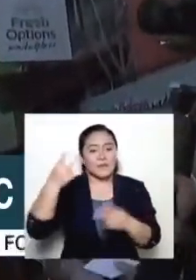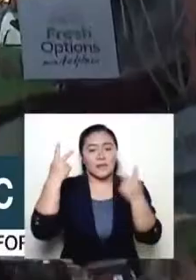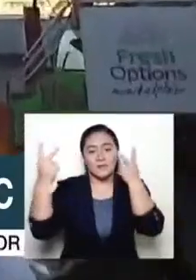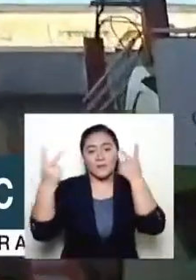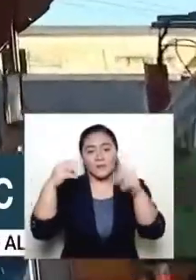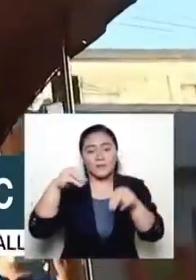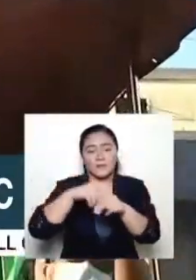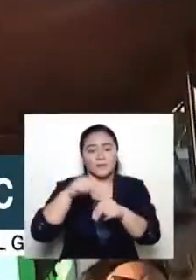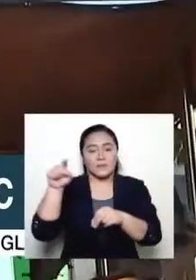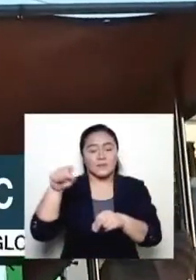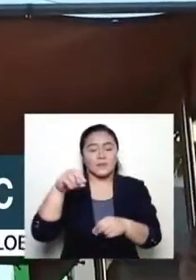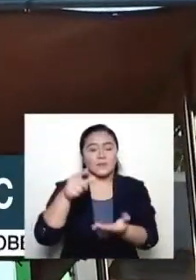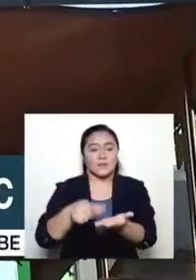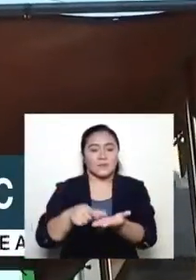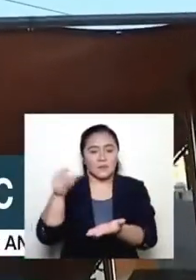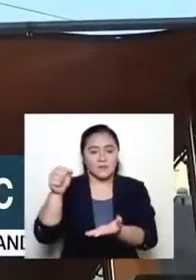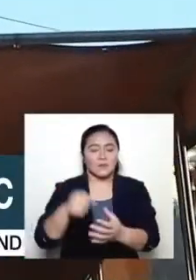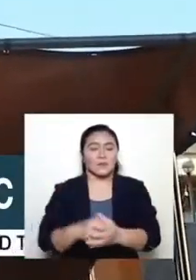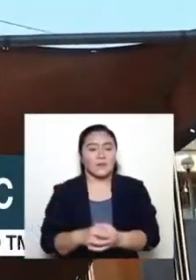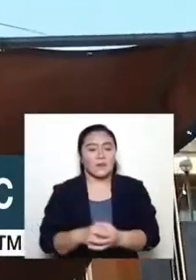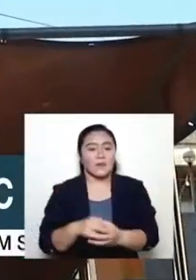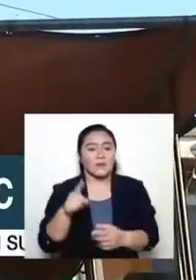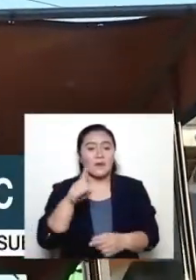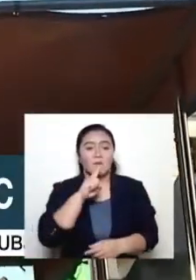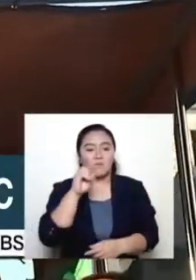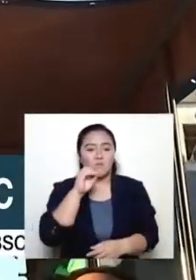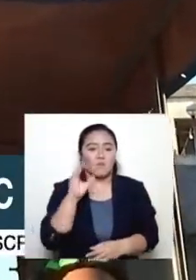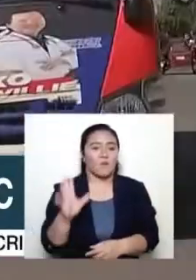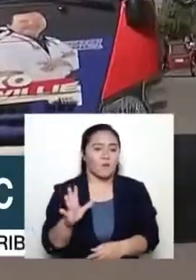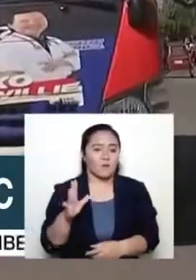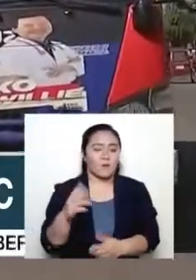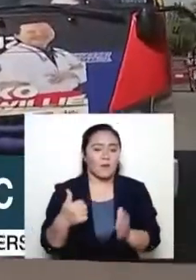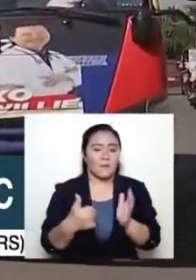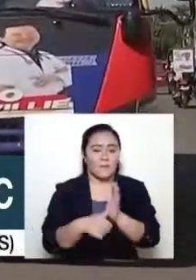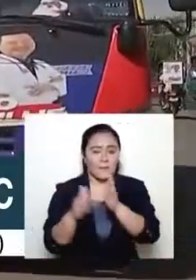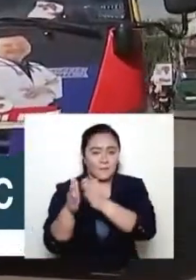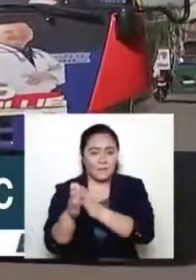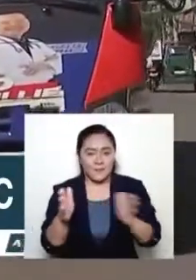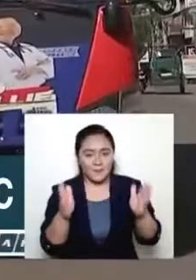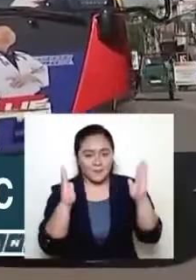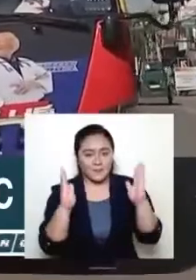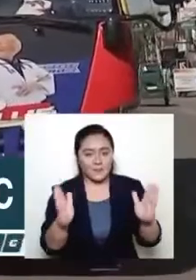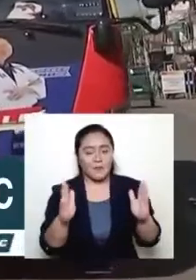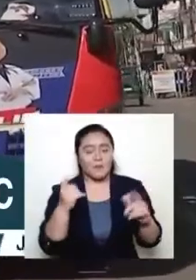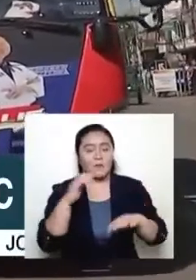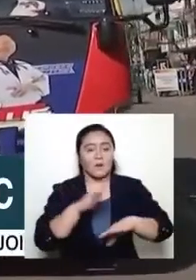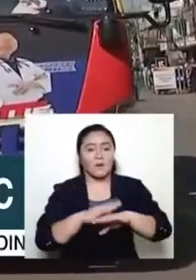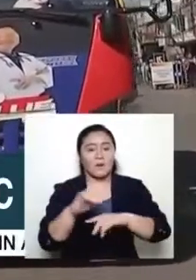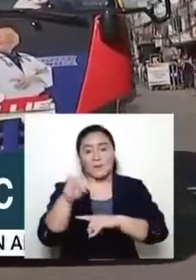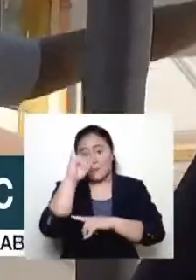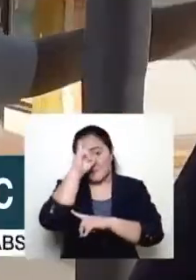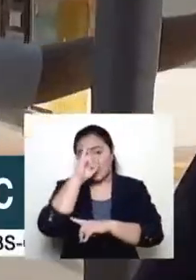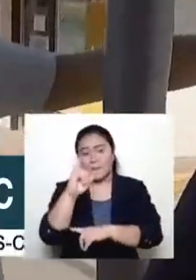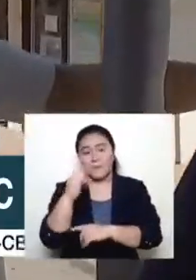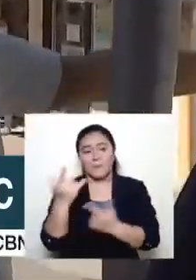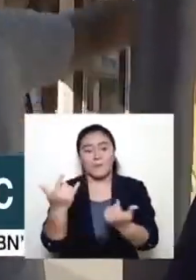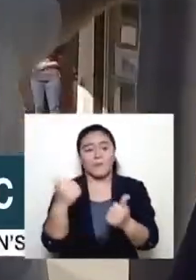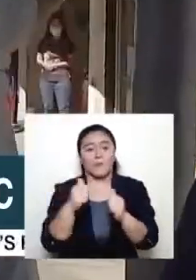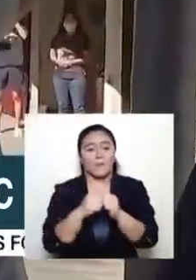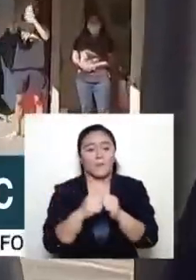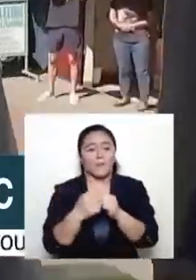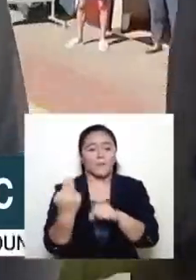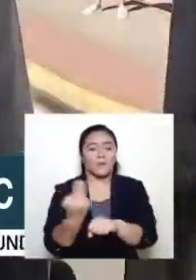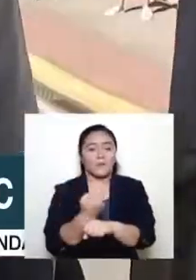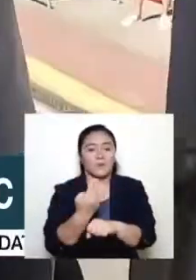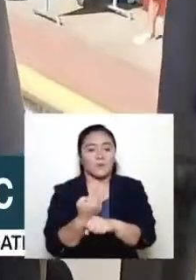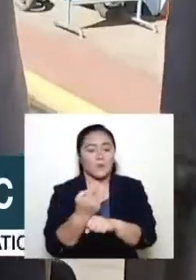first during the official campaign period. It was in Tarlac City where Moreno first bared his plan for tax cuts